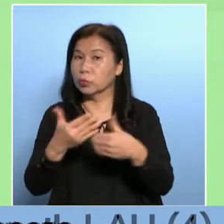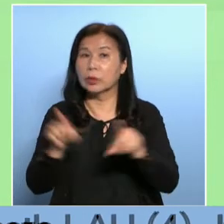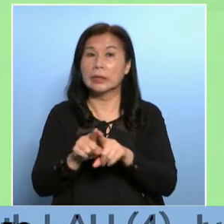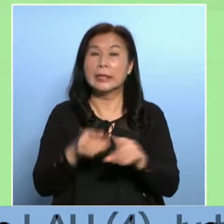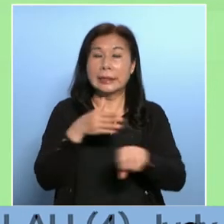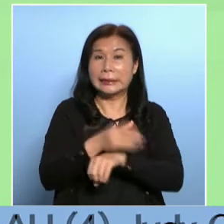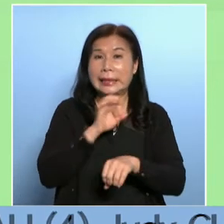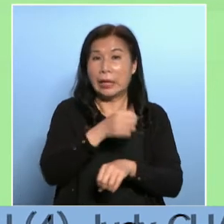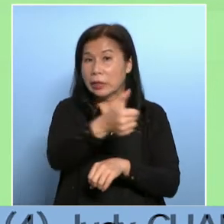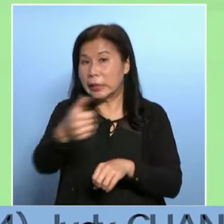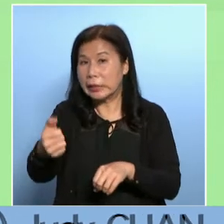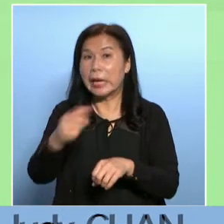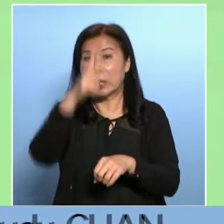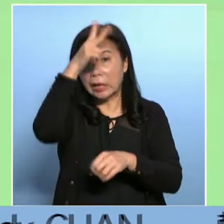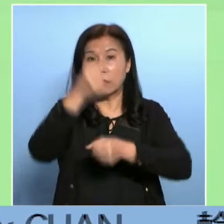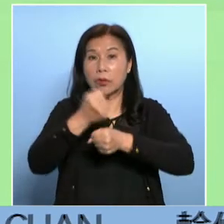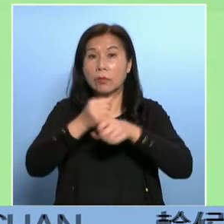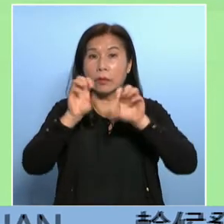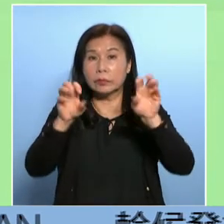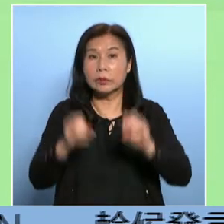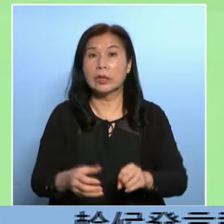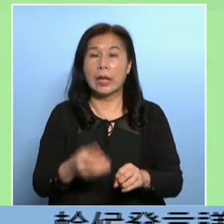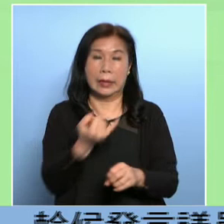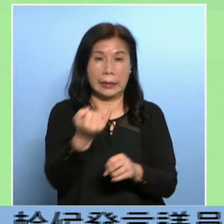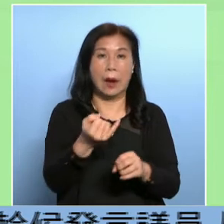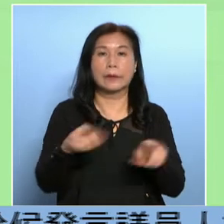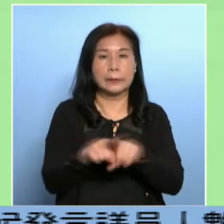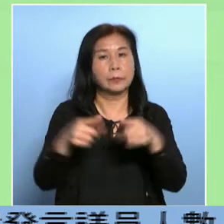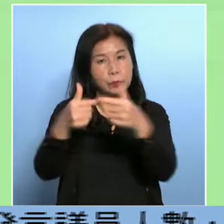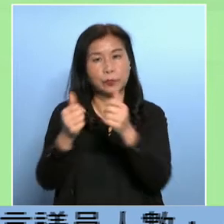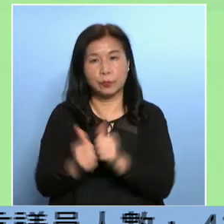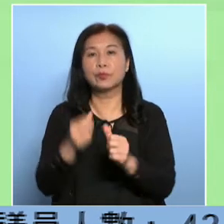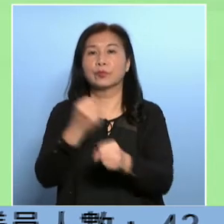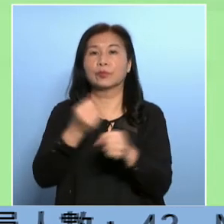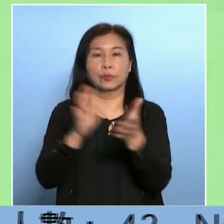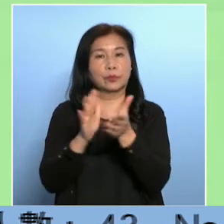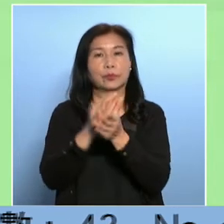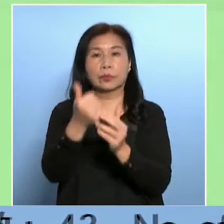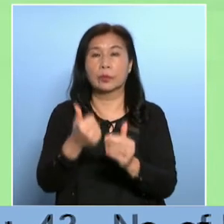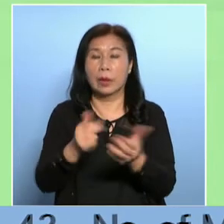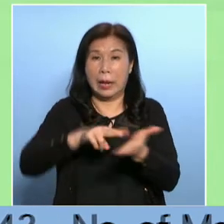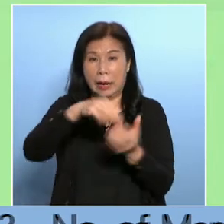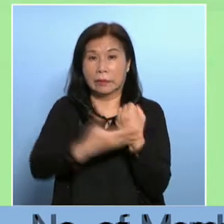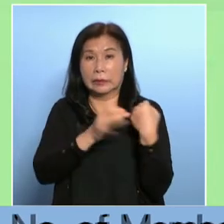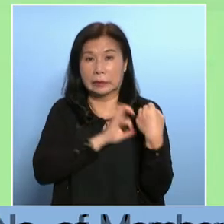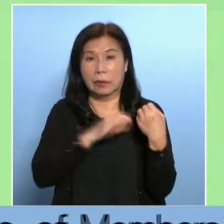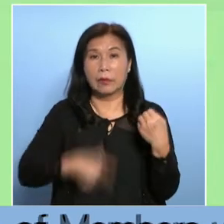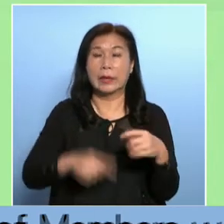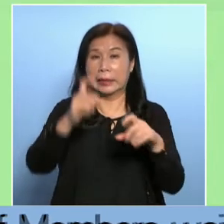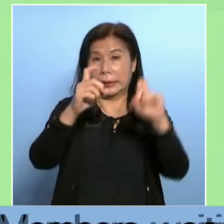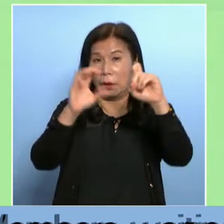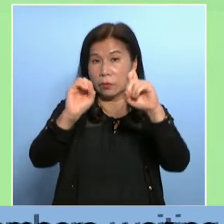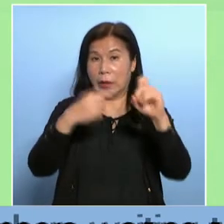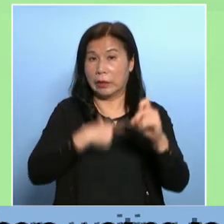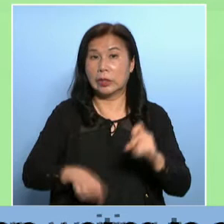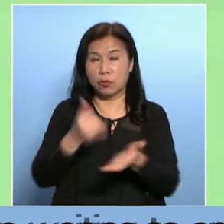just good news on a roll. This belated motion of thanks, not just a good news, but actually a good thing. This